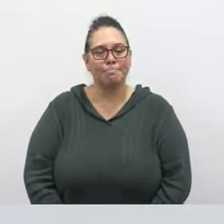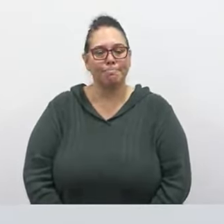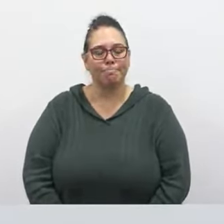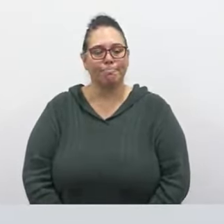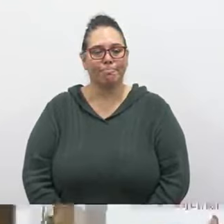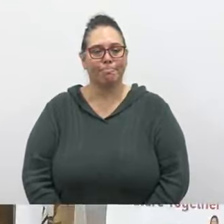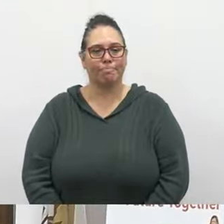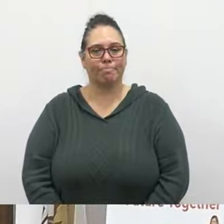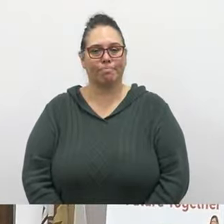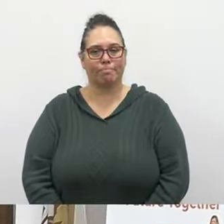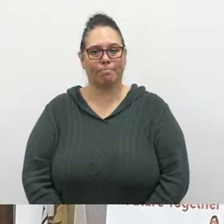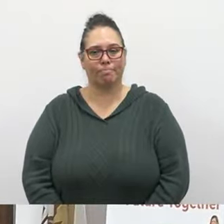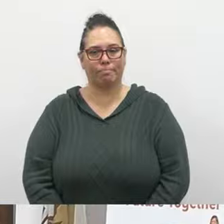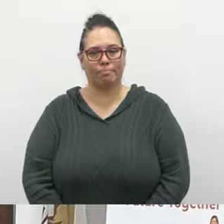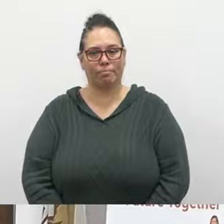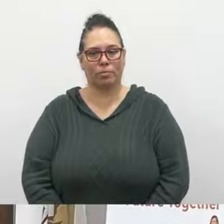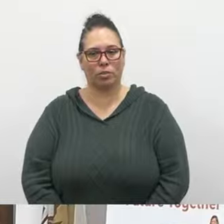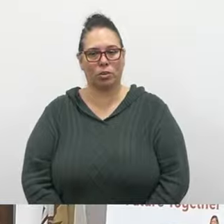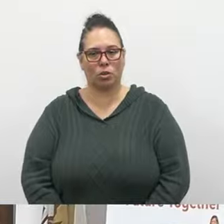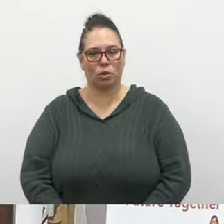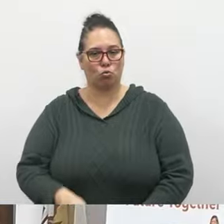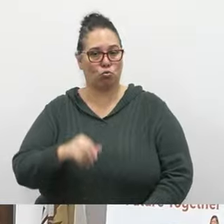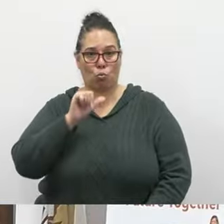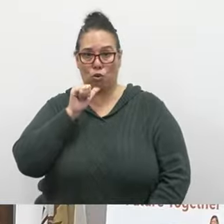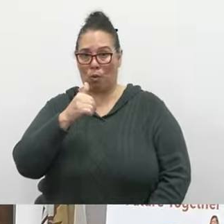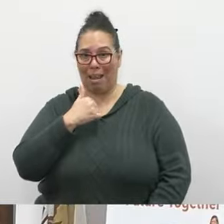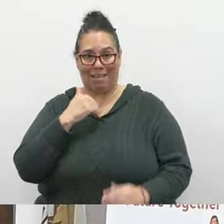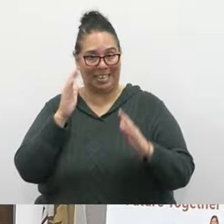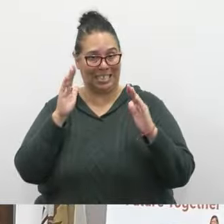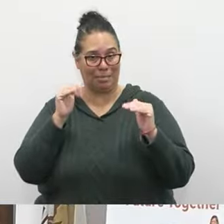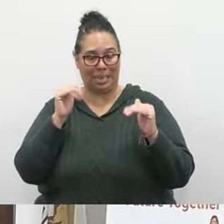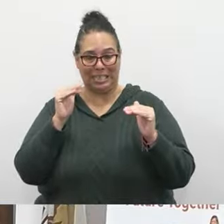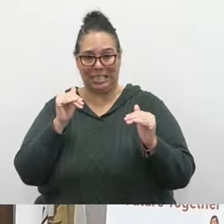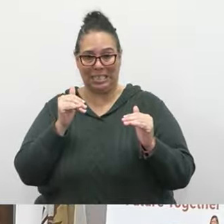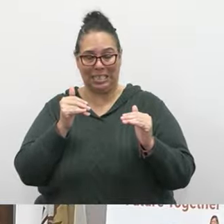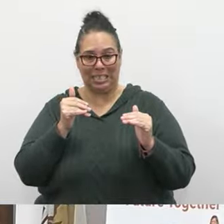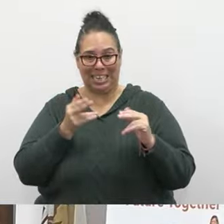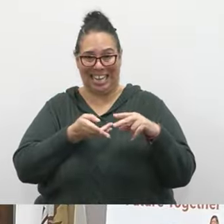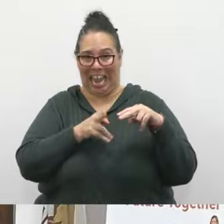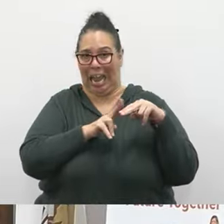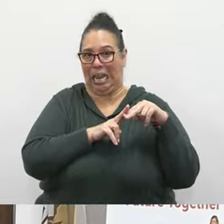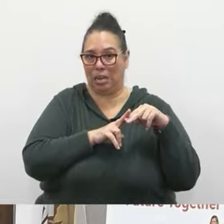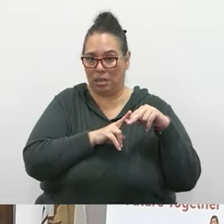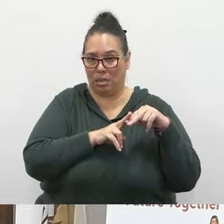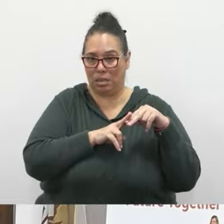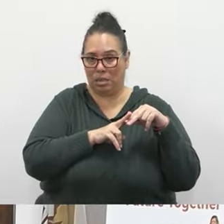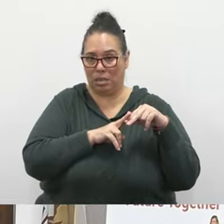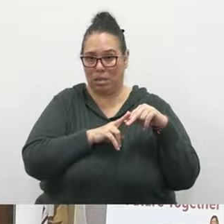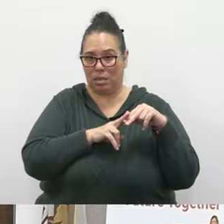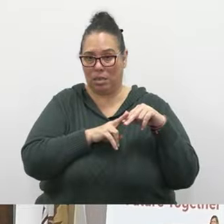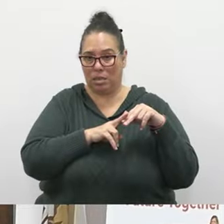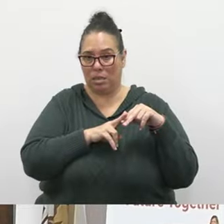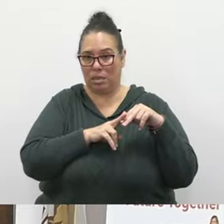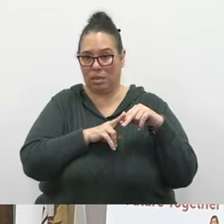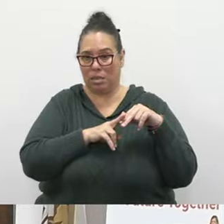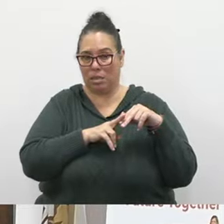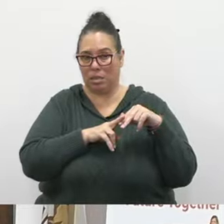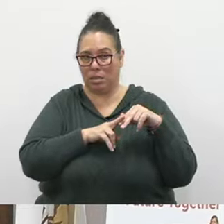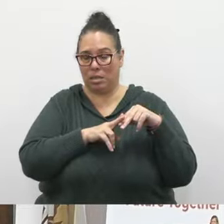So we don't have an expected gain for this year to try to stay on track. We are just going to take it